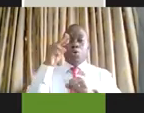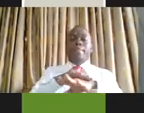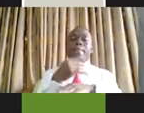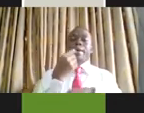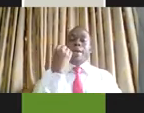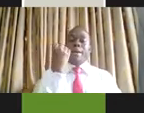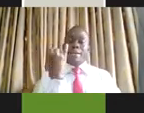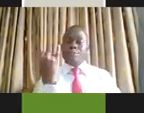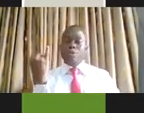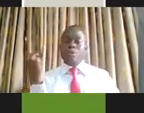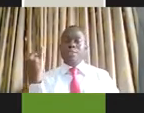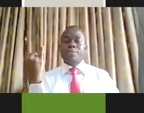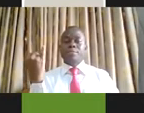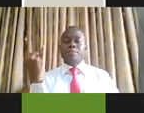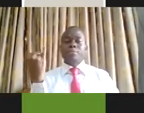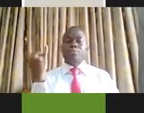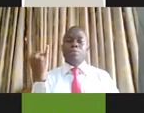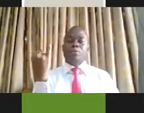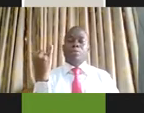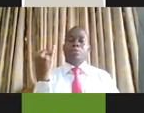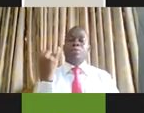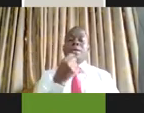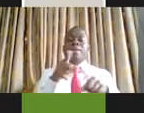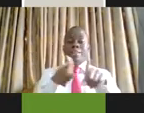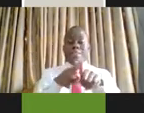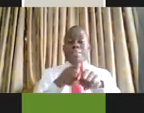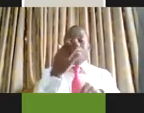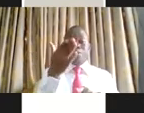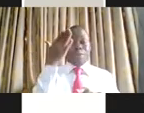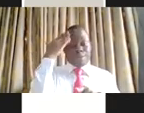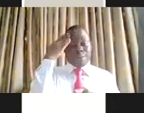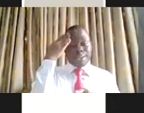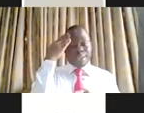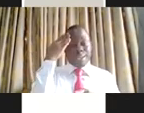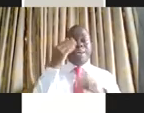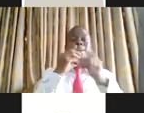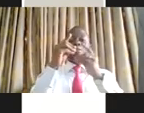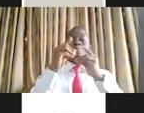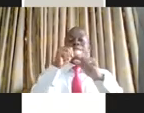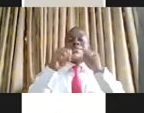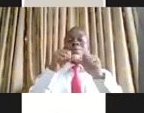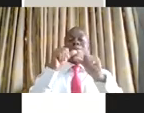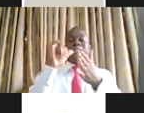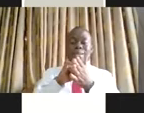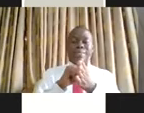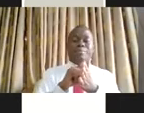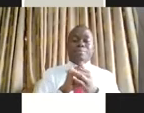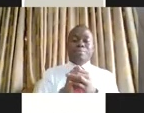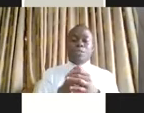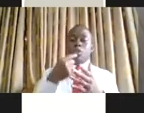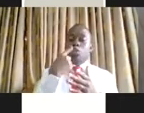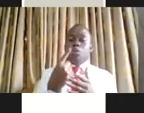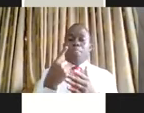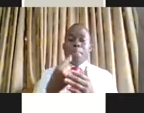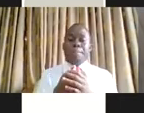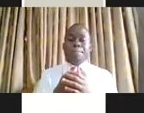have had debates on that. I don't want to have any firm views on that, but you can think about it. So